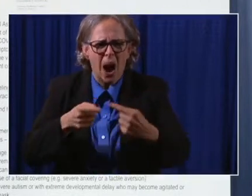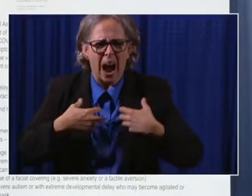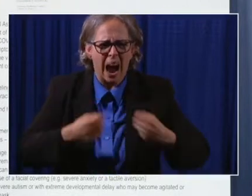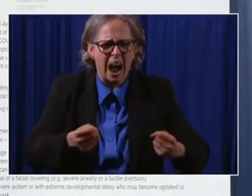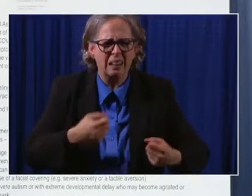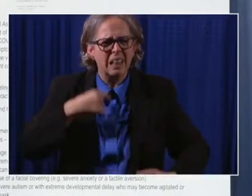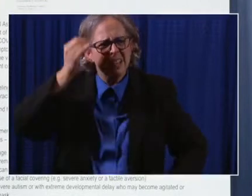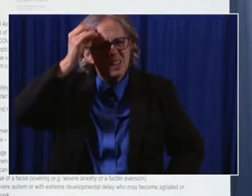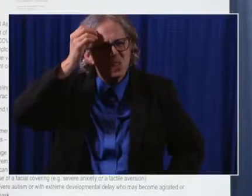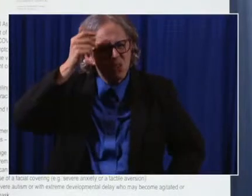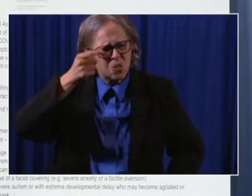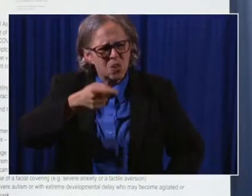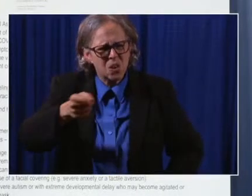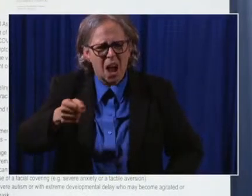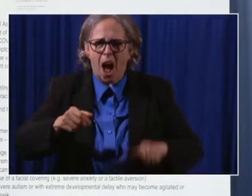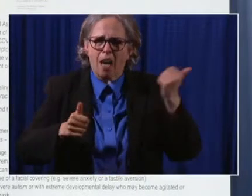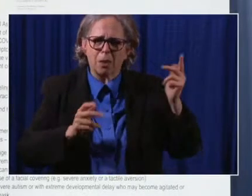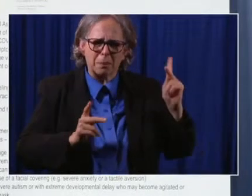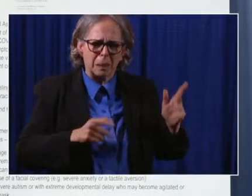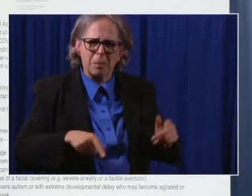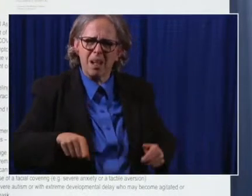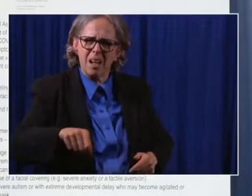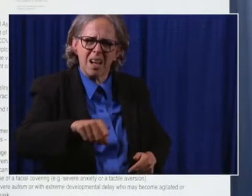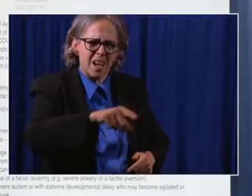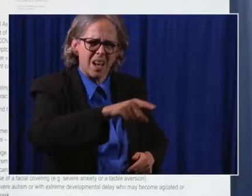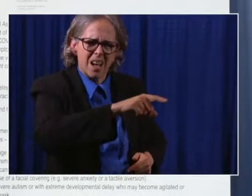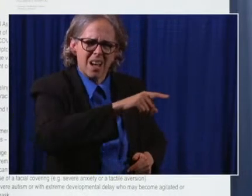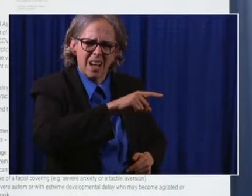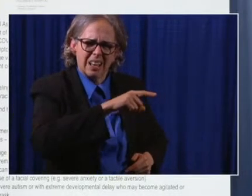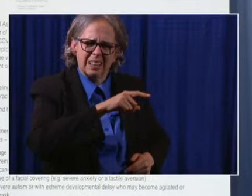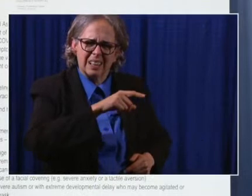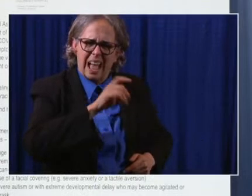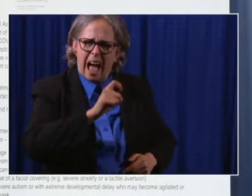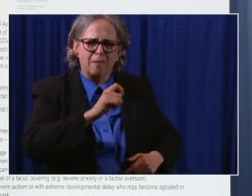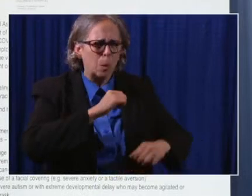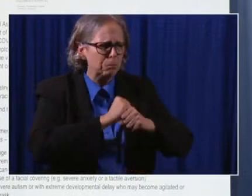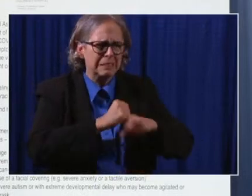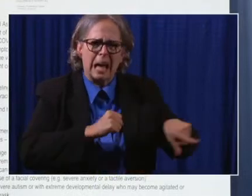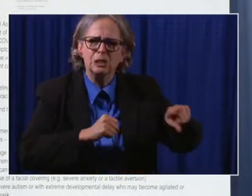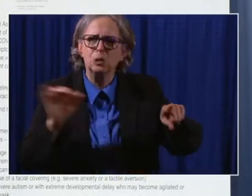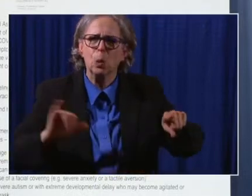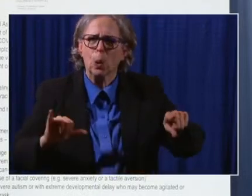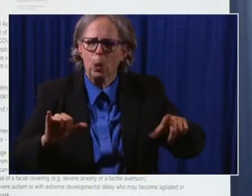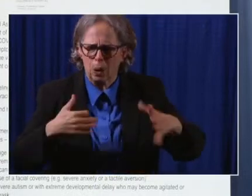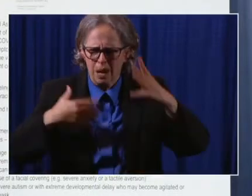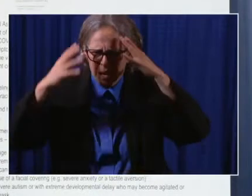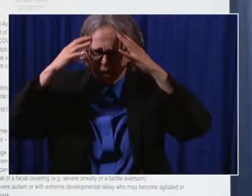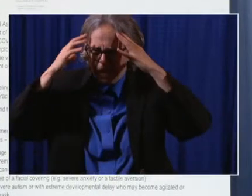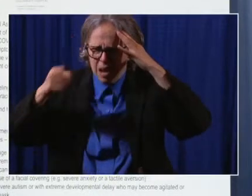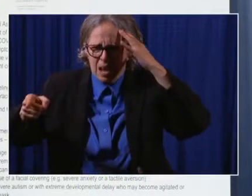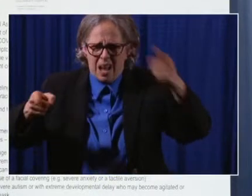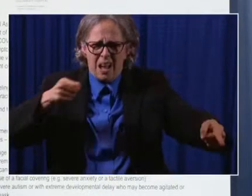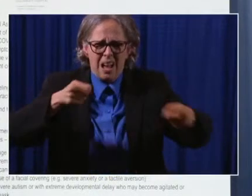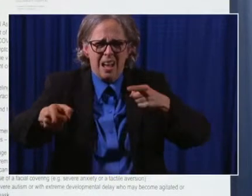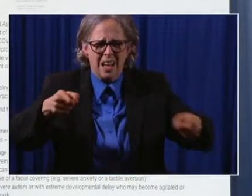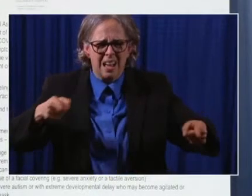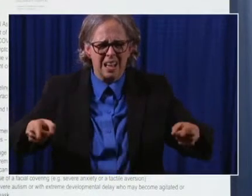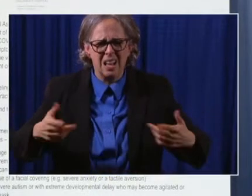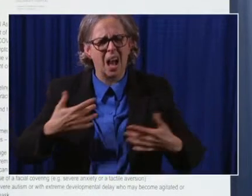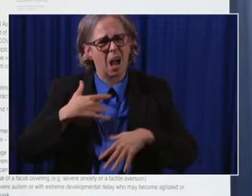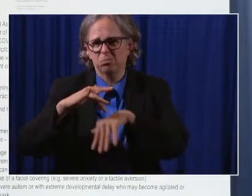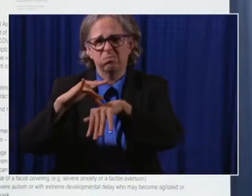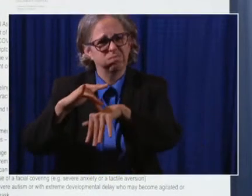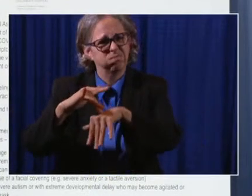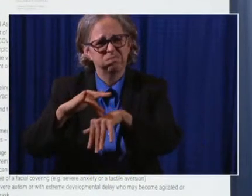are out in Ohio that we need to do everything we can to protect. So that the people who have